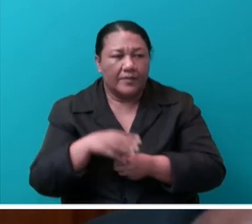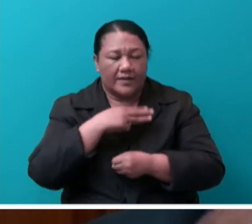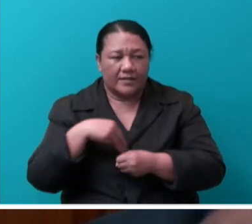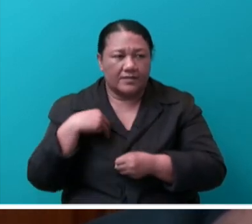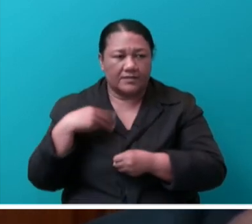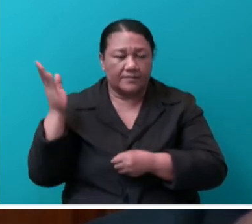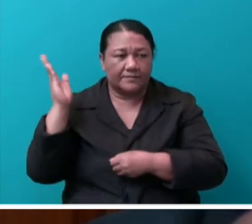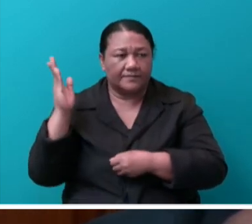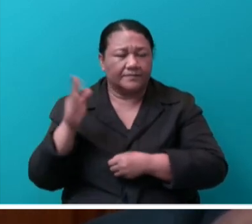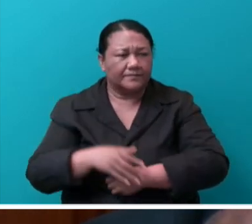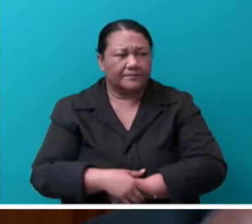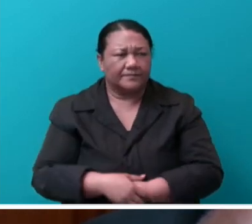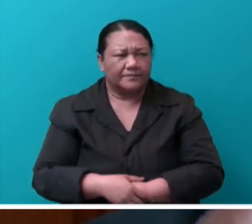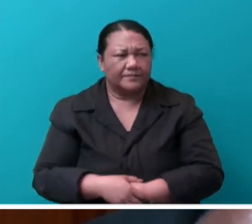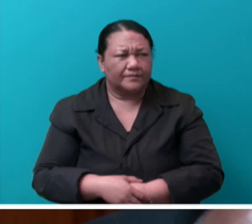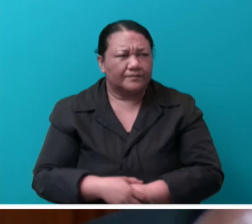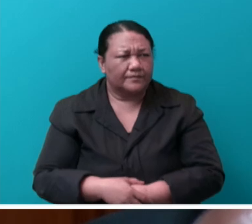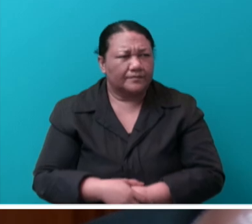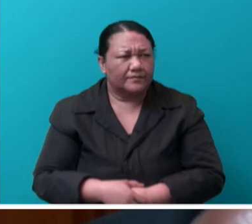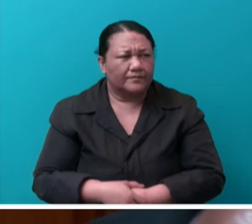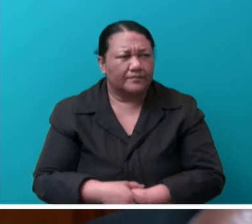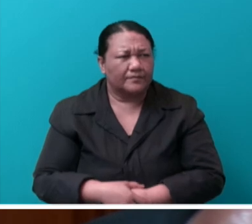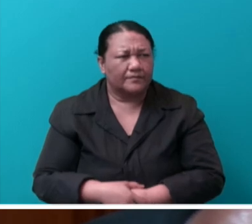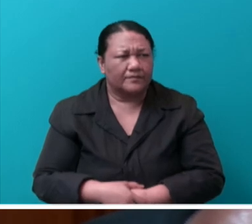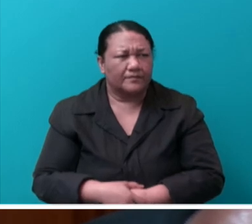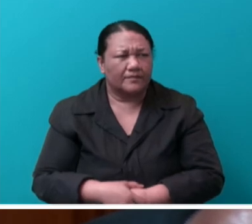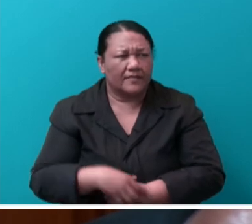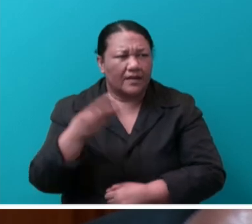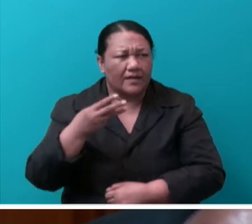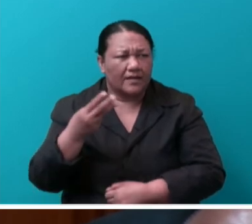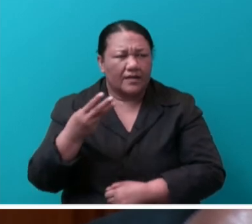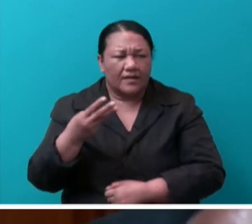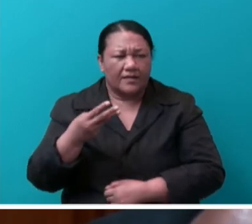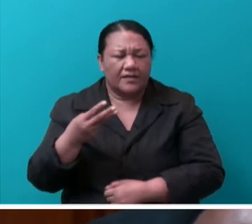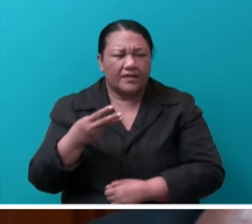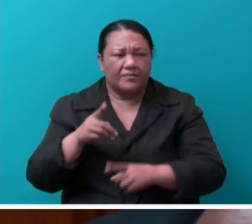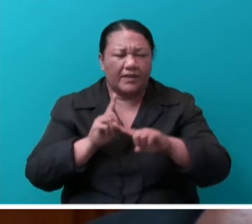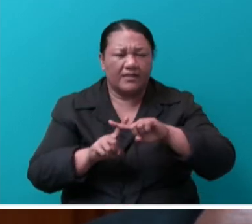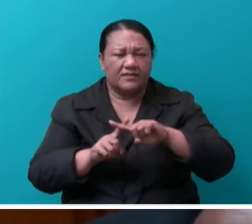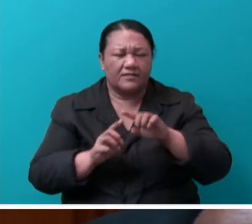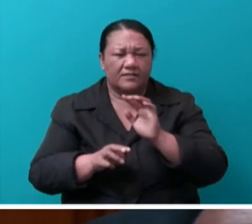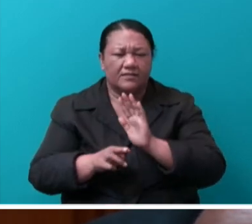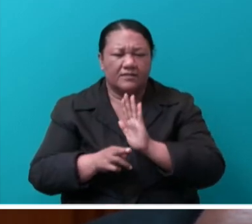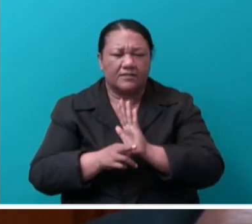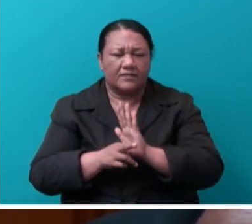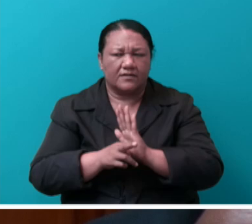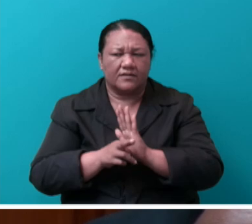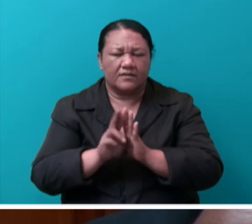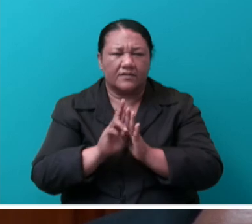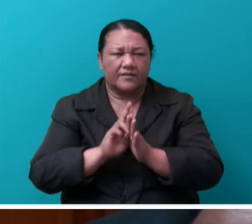on what's called the Beijing 30 Plus Review, which was held in